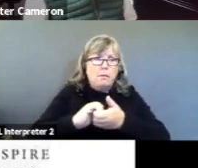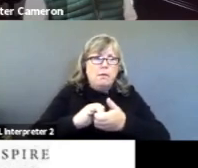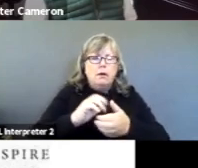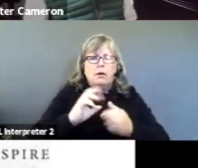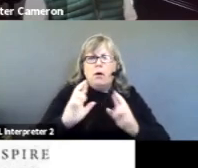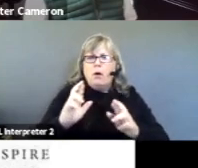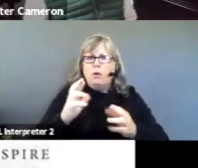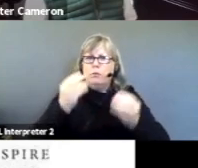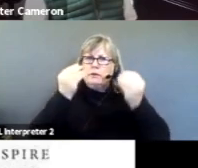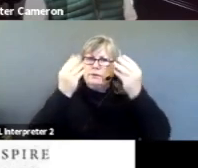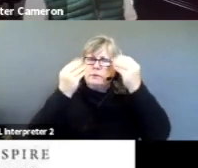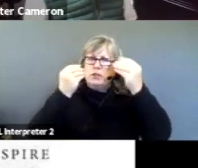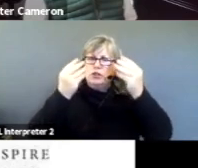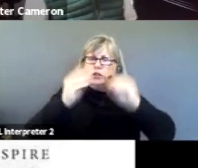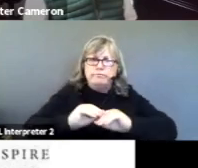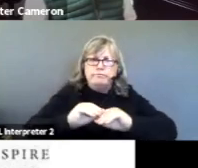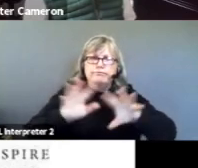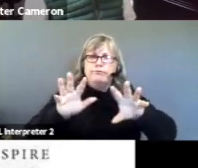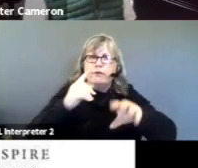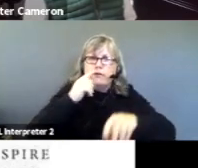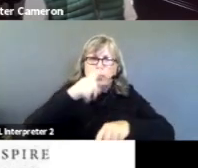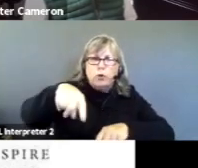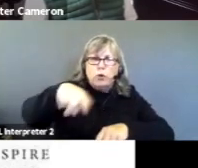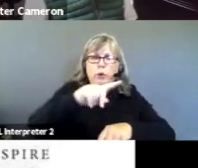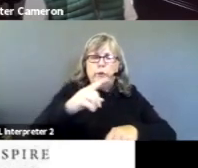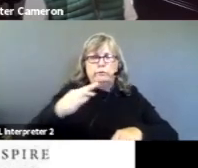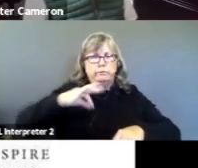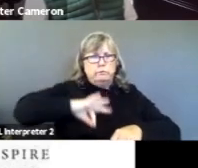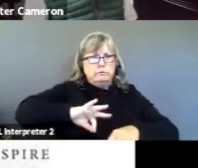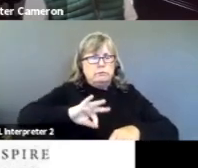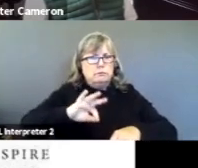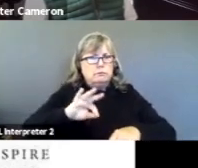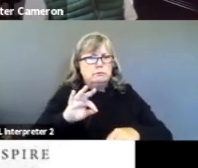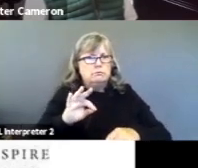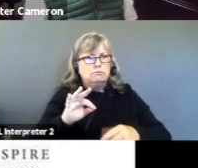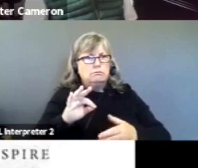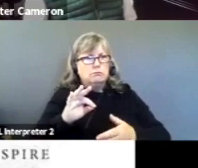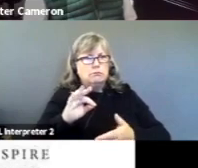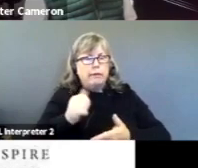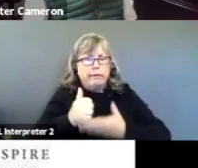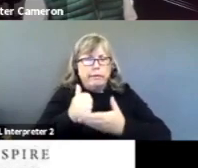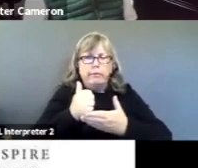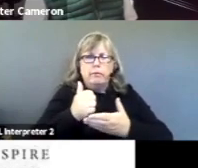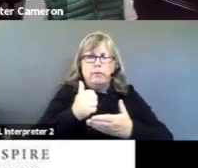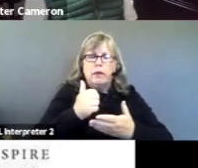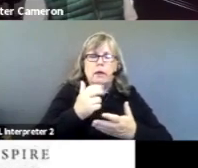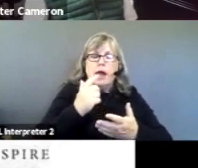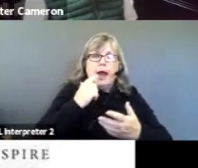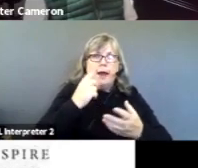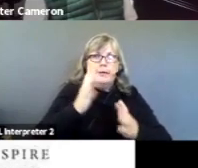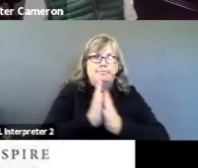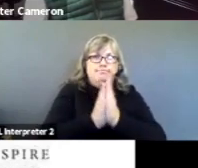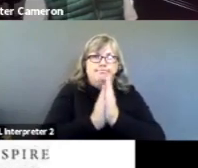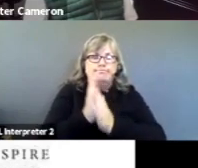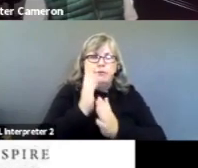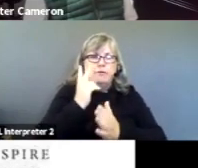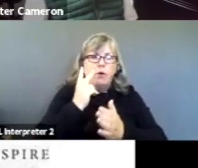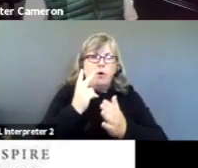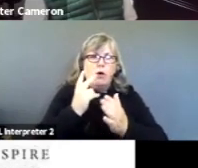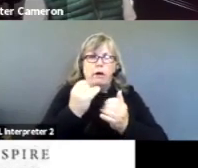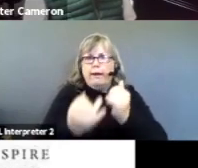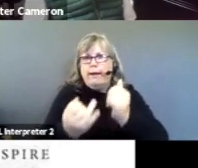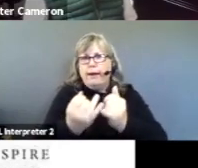you, something new, and I look forward to the question and answer period. But I'm going to give you a sort of